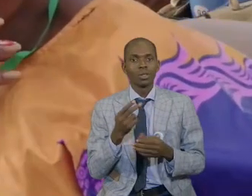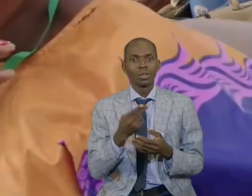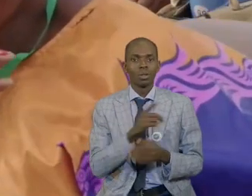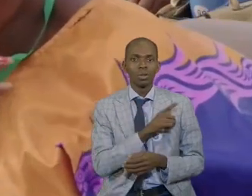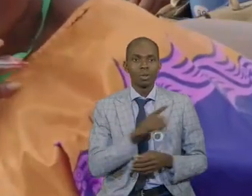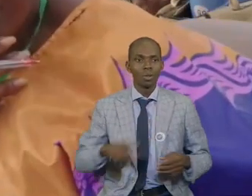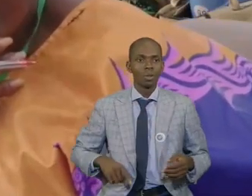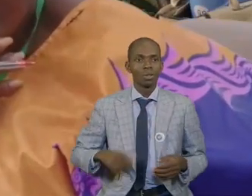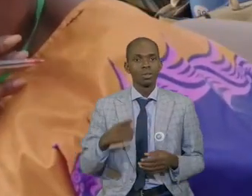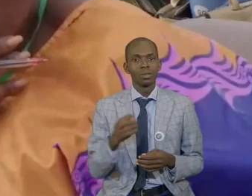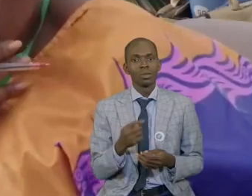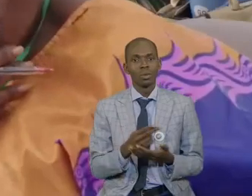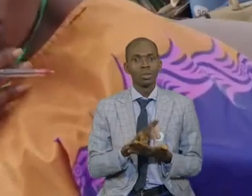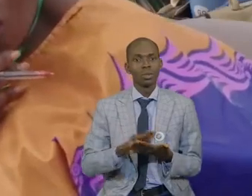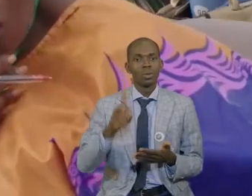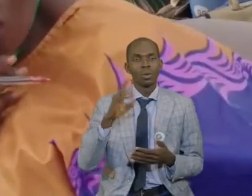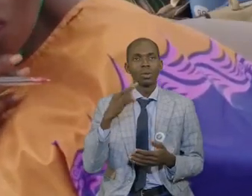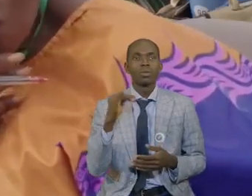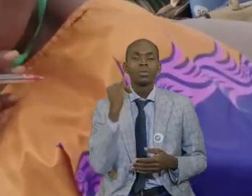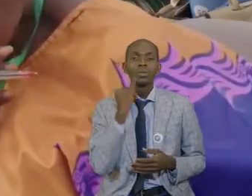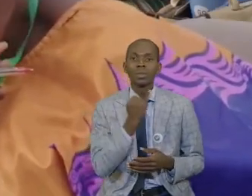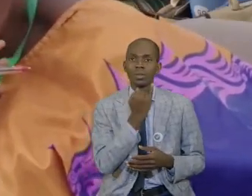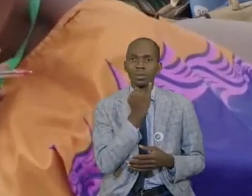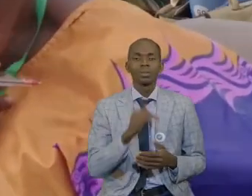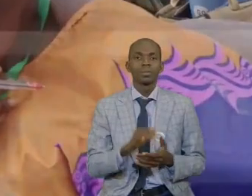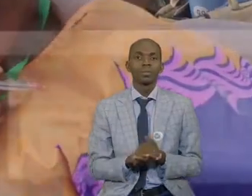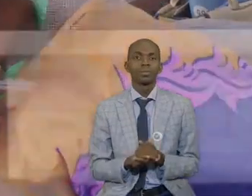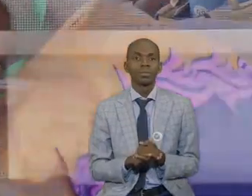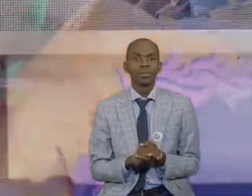Those are the verses we're looking at today.